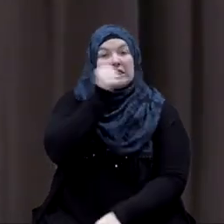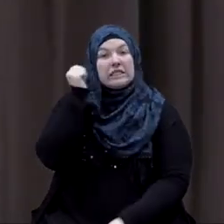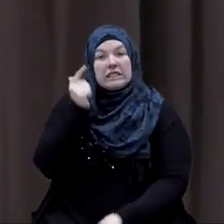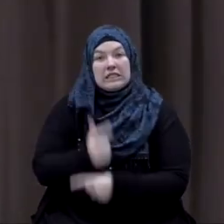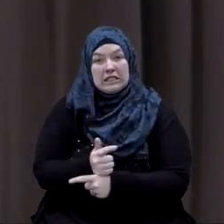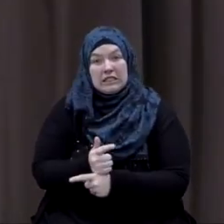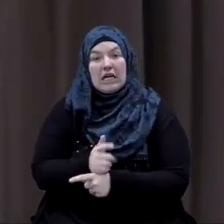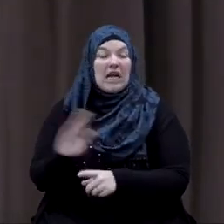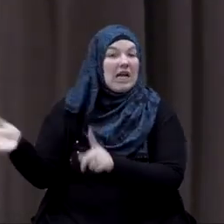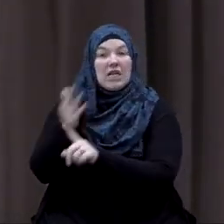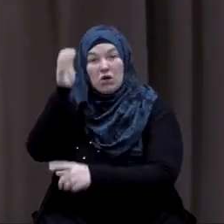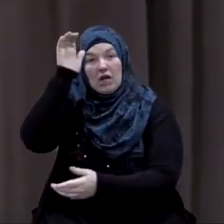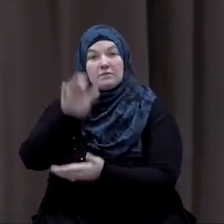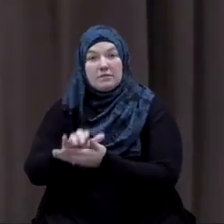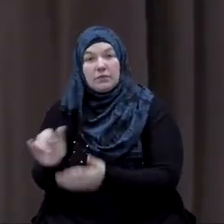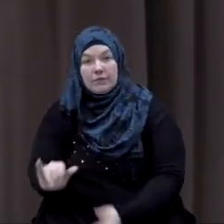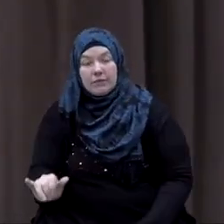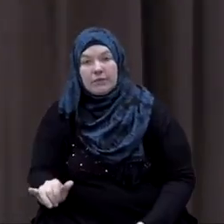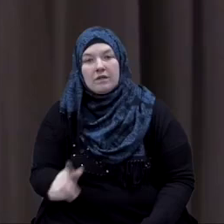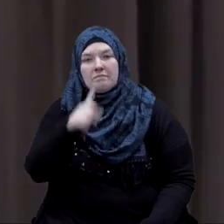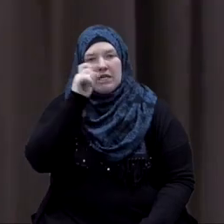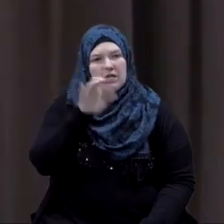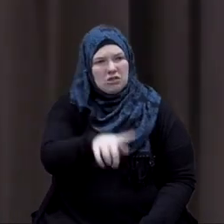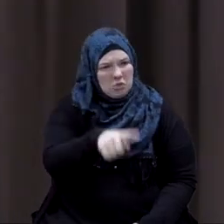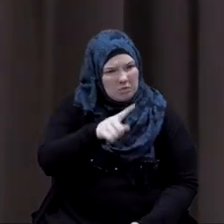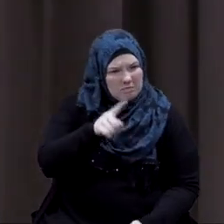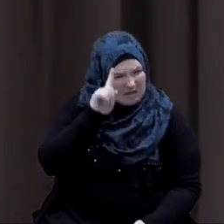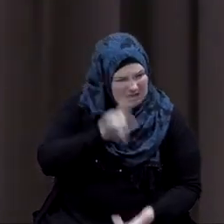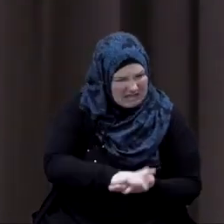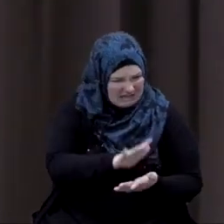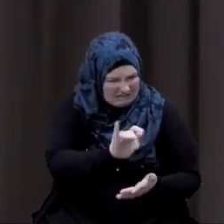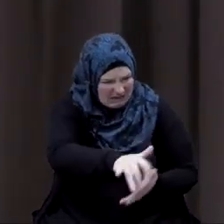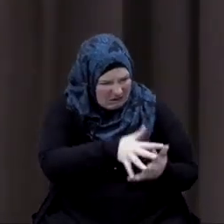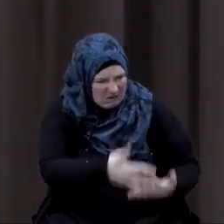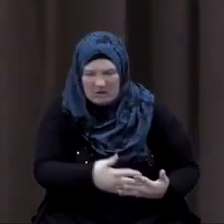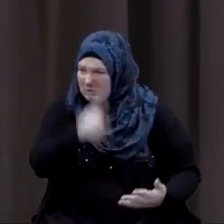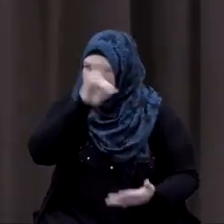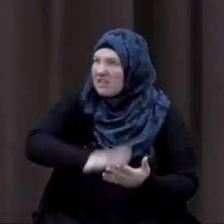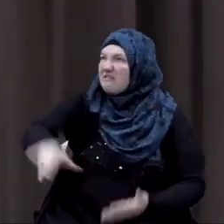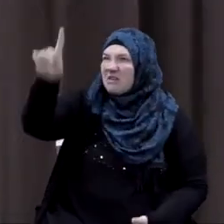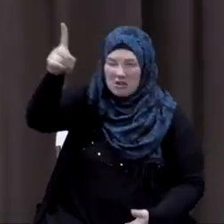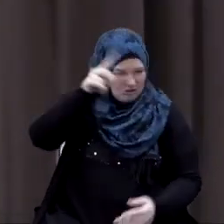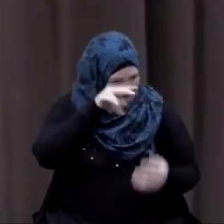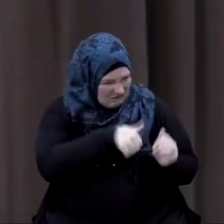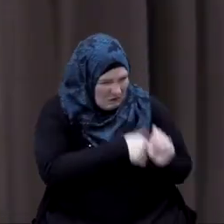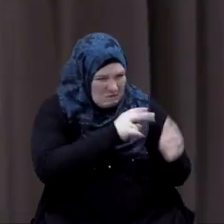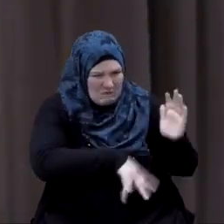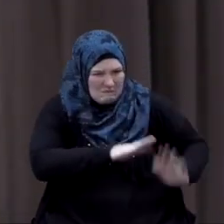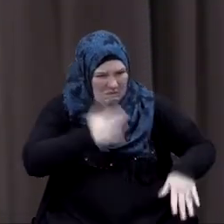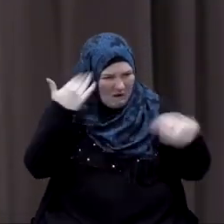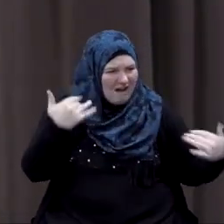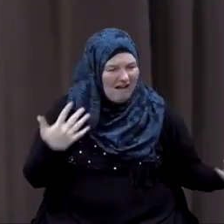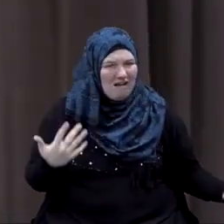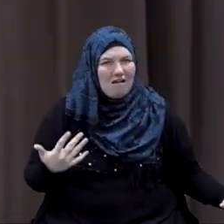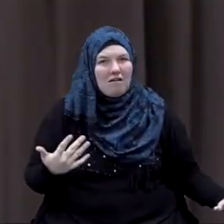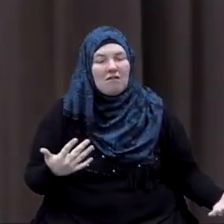and her husband because of their submission. But then it came to